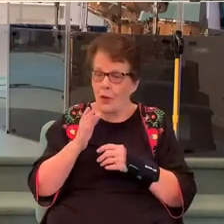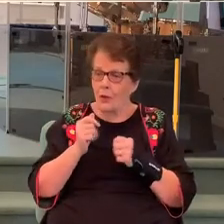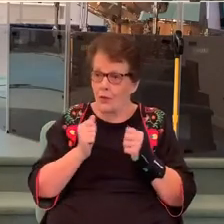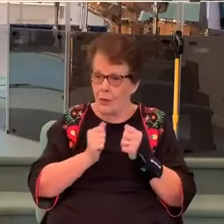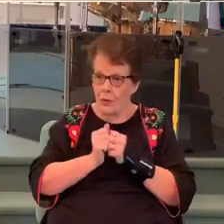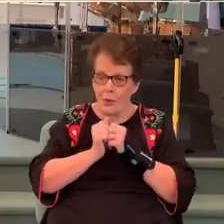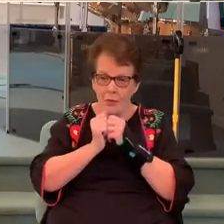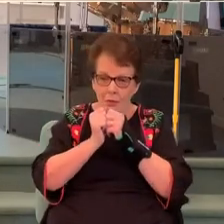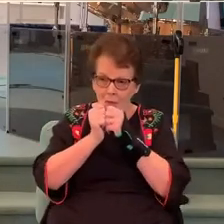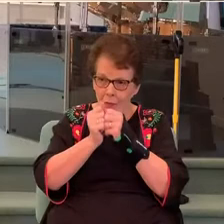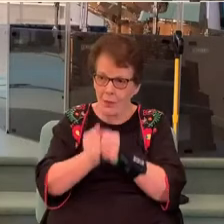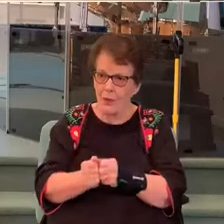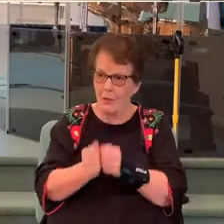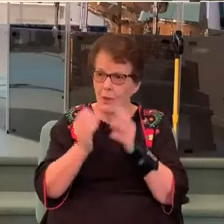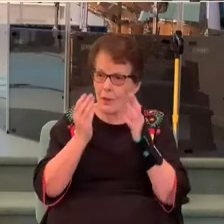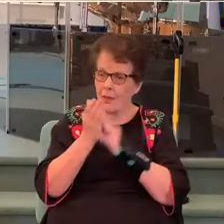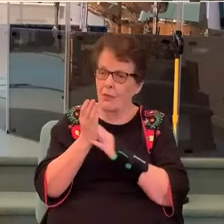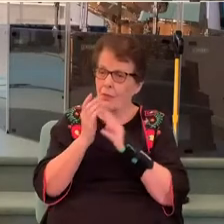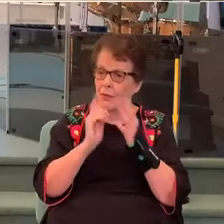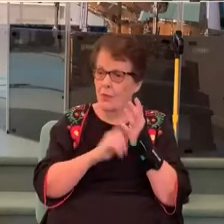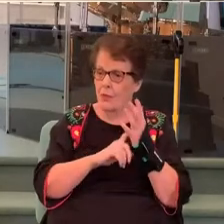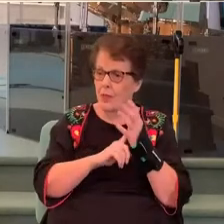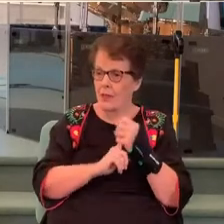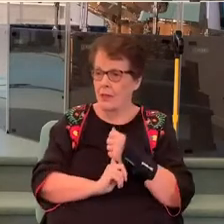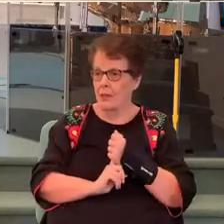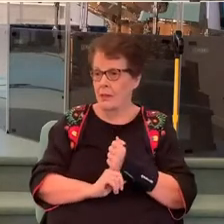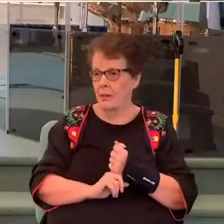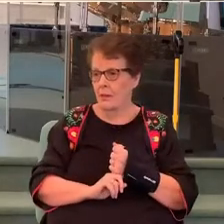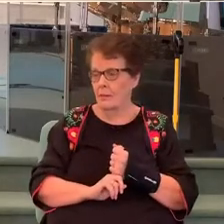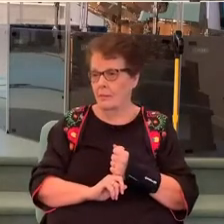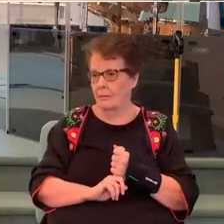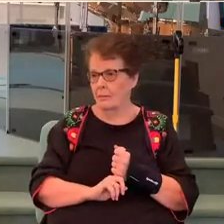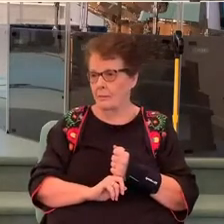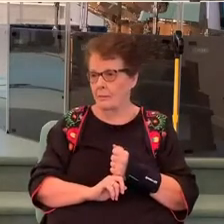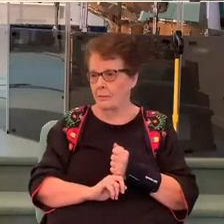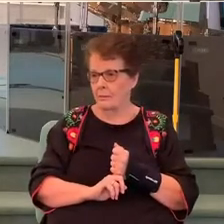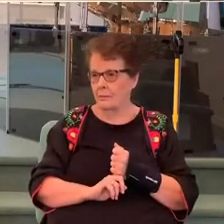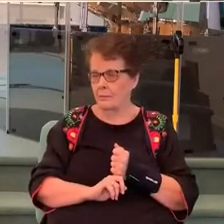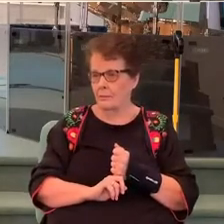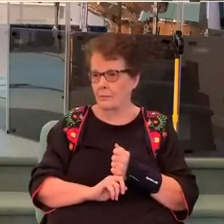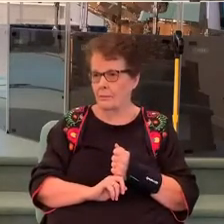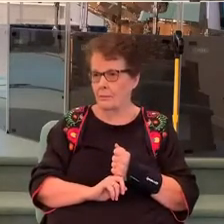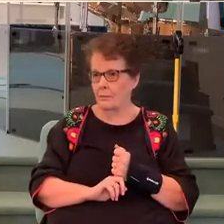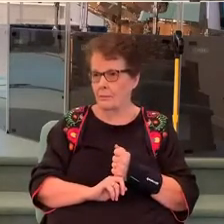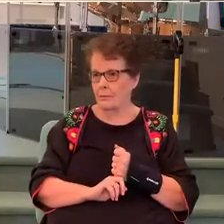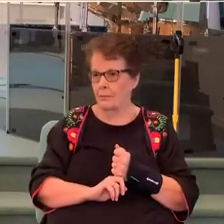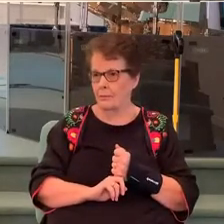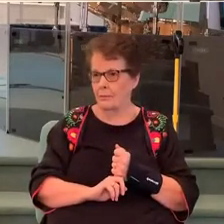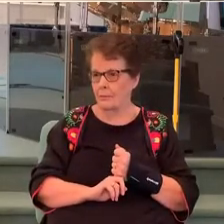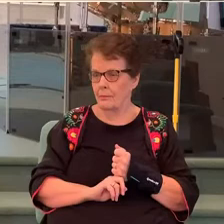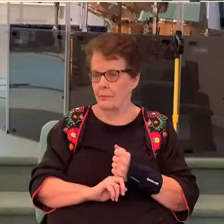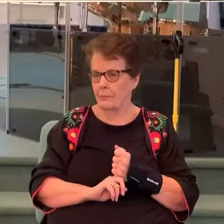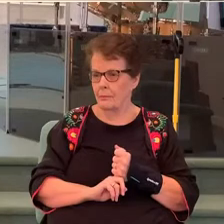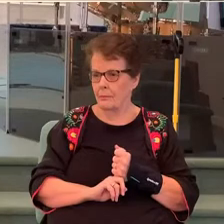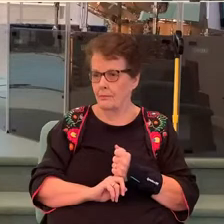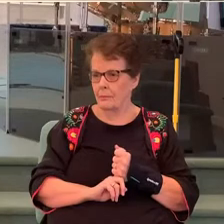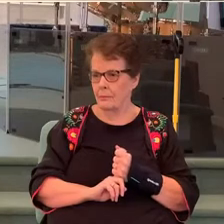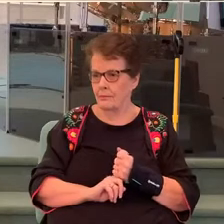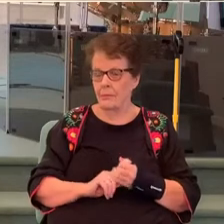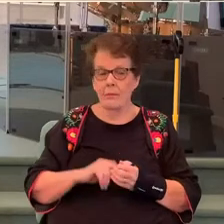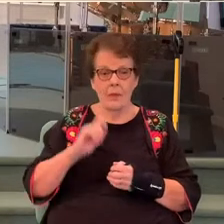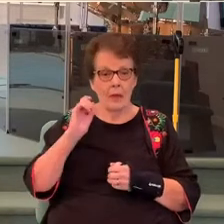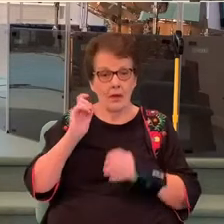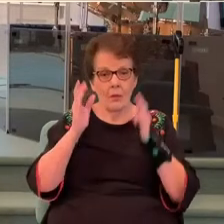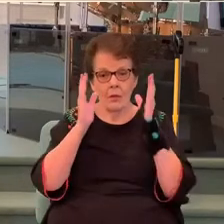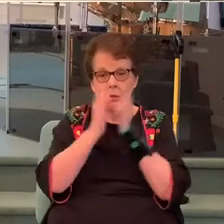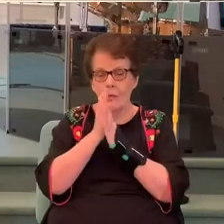me? There's confession among one another that brings healing. So we know when we should pray. We should pray in every circumstance